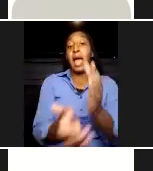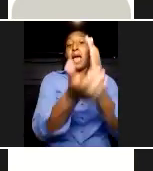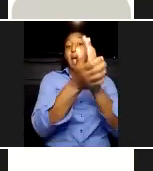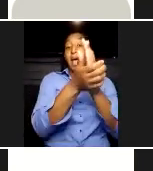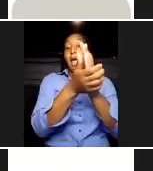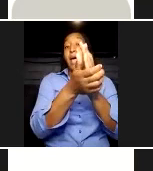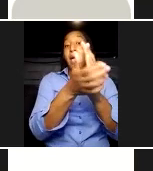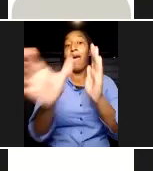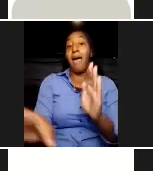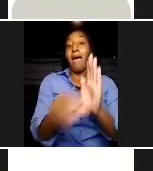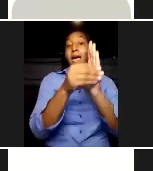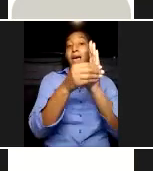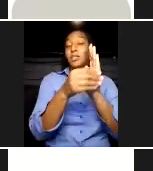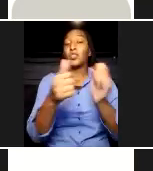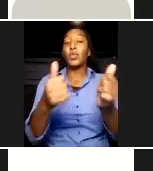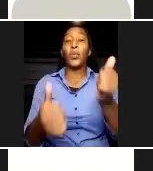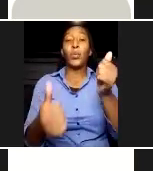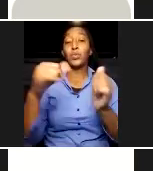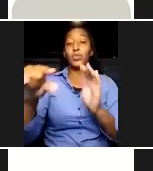the bonus points from this